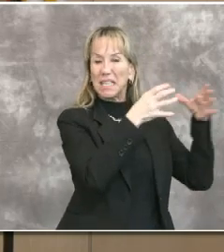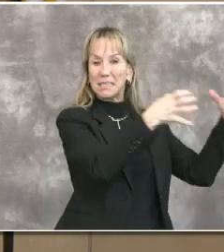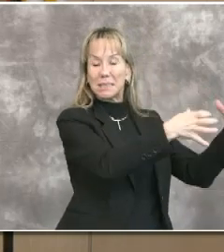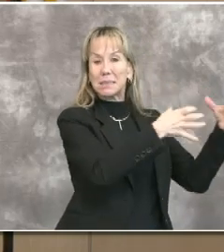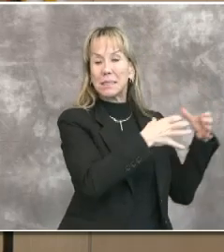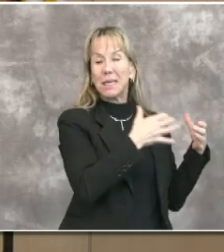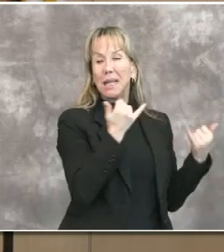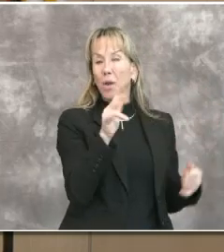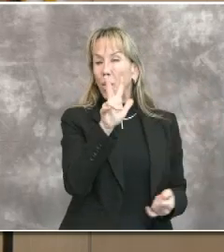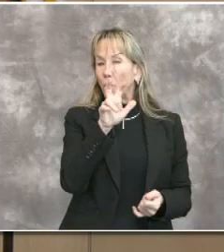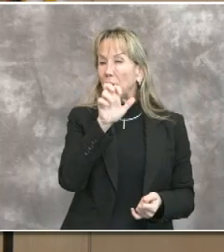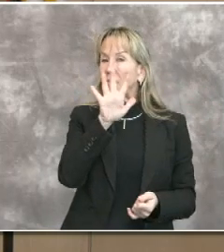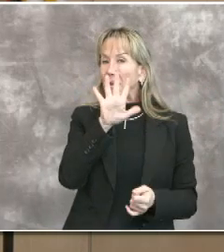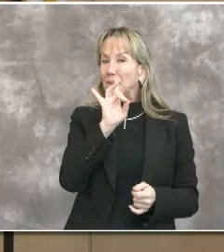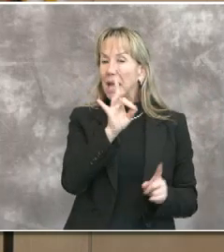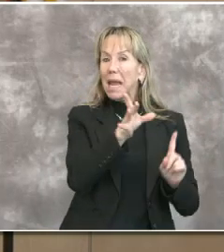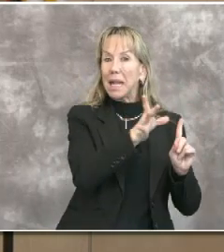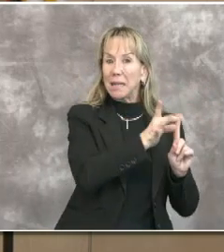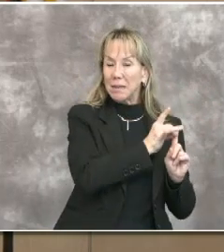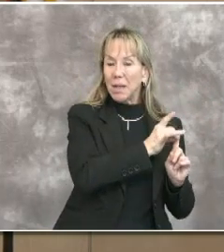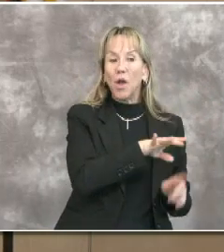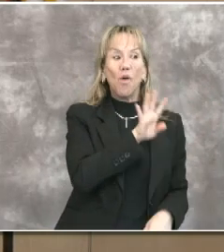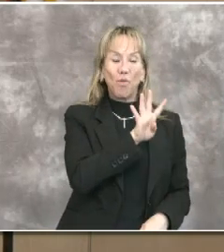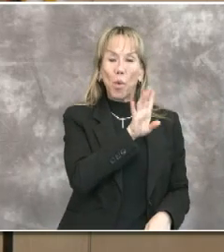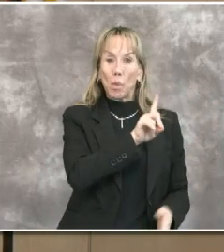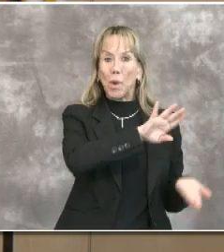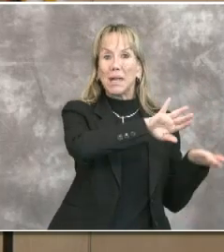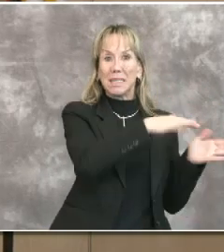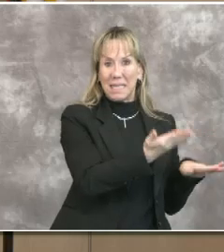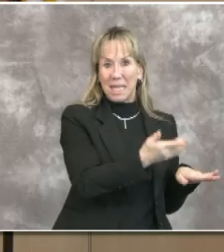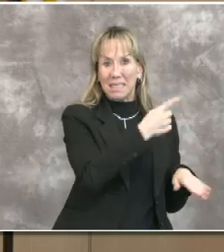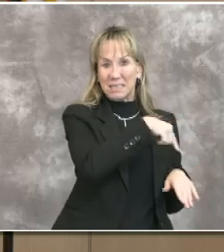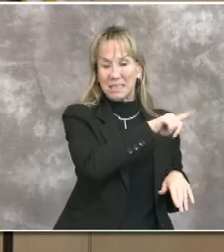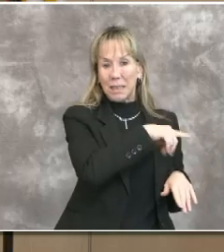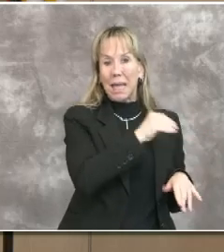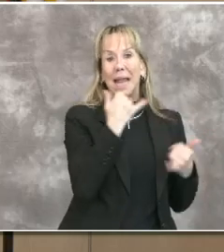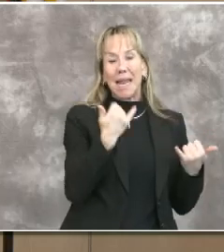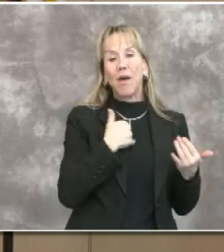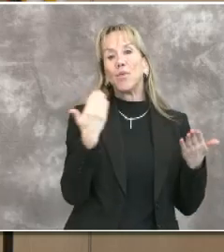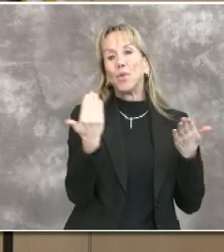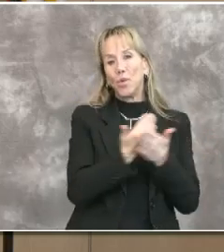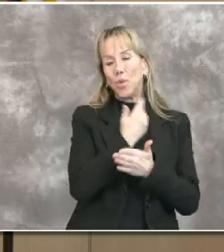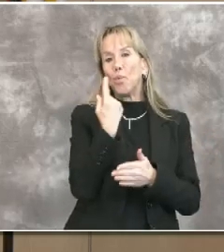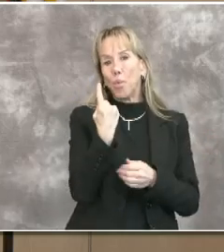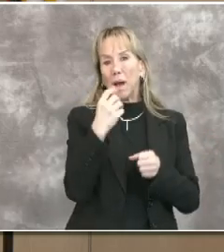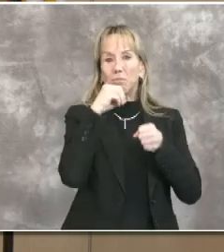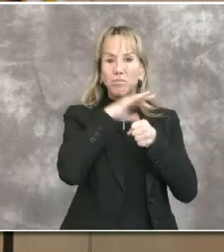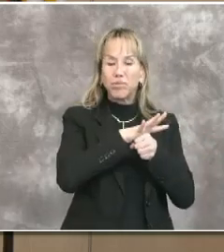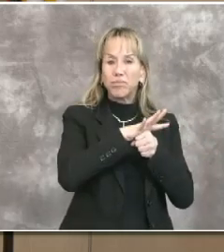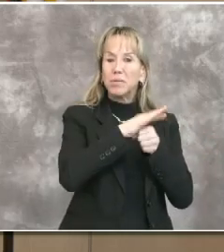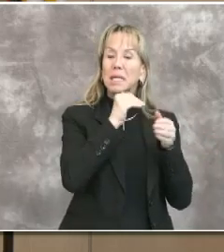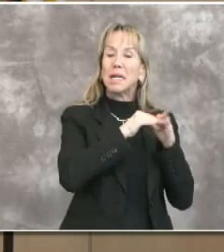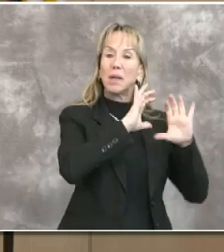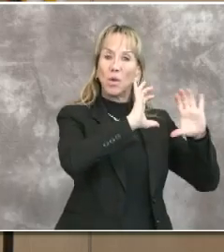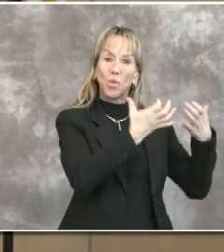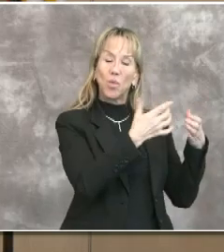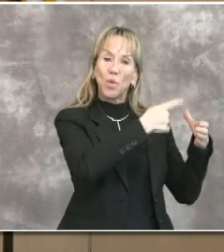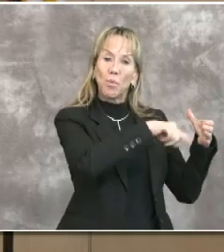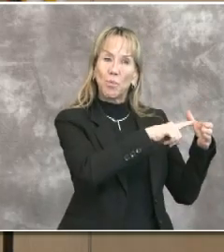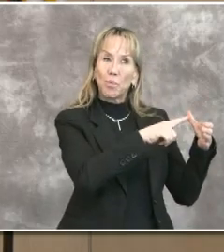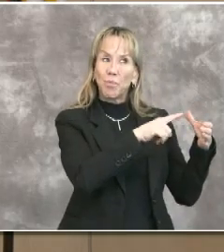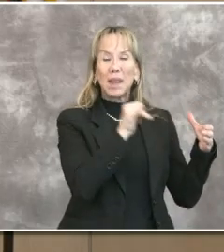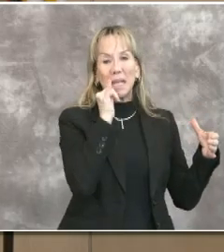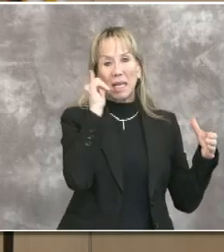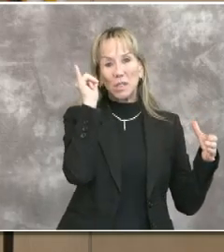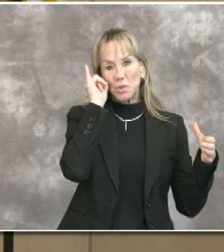representing 358 cases and 41 deaths. And there is 1 new outbreak in this group since